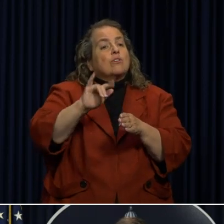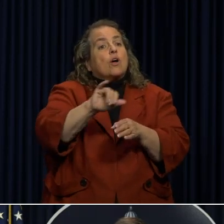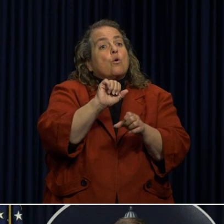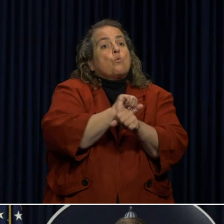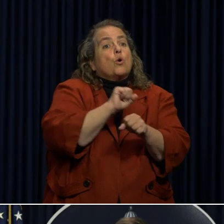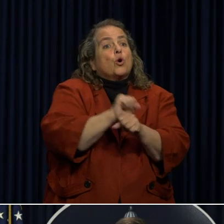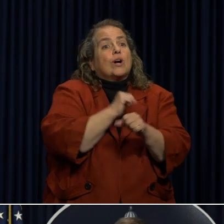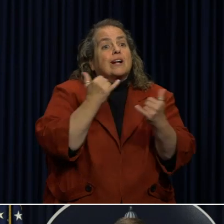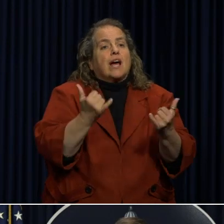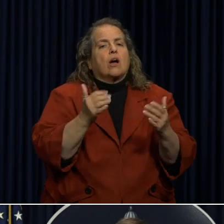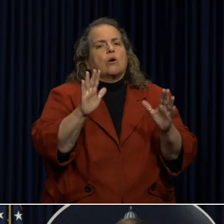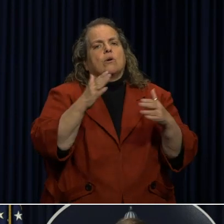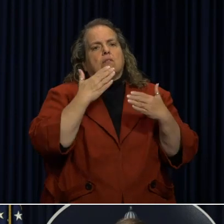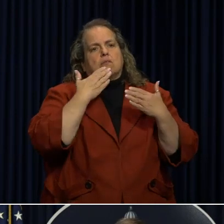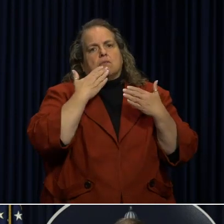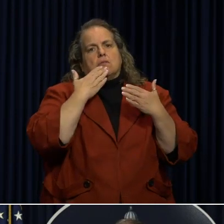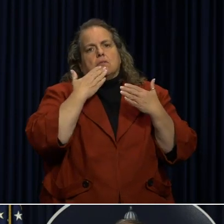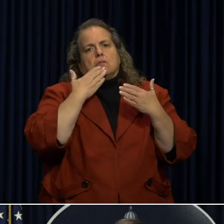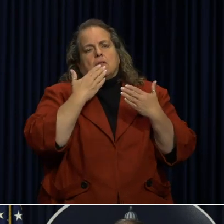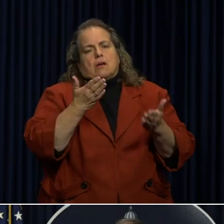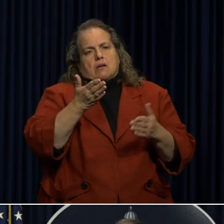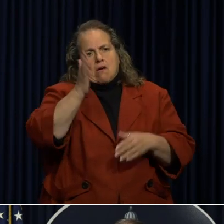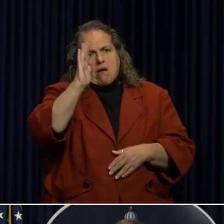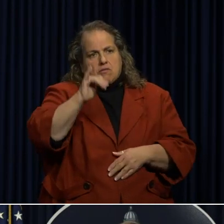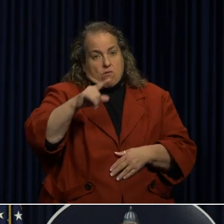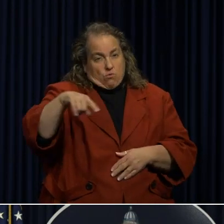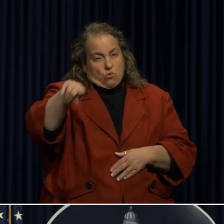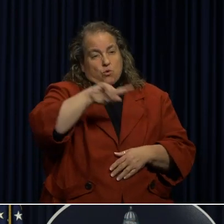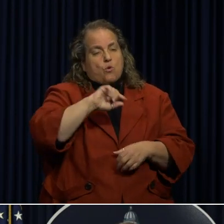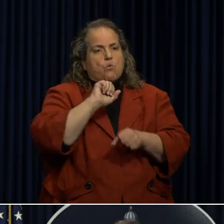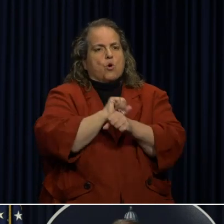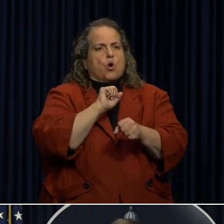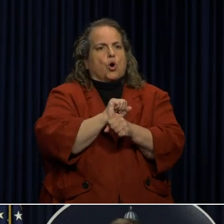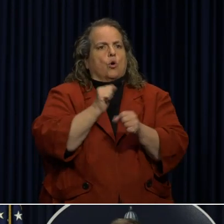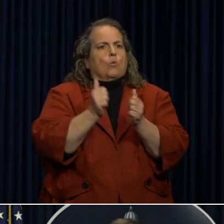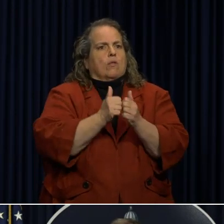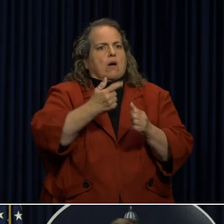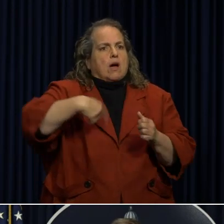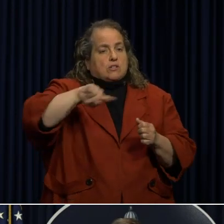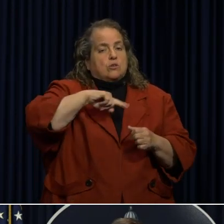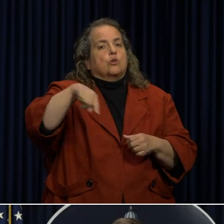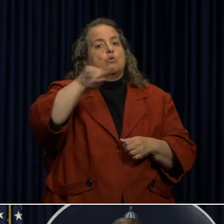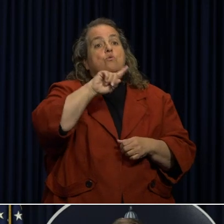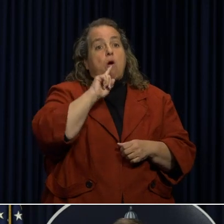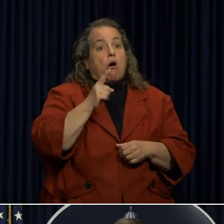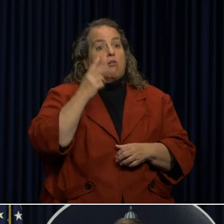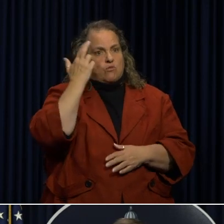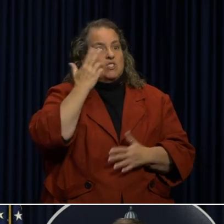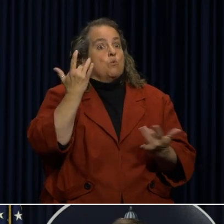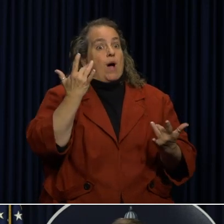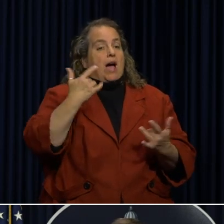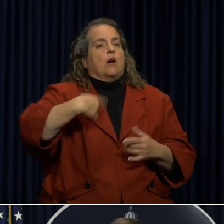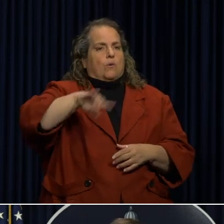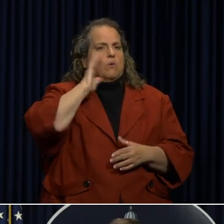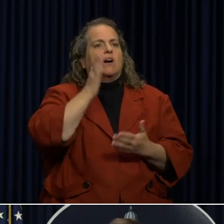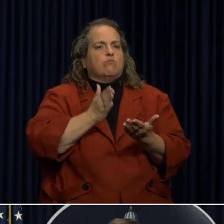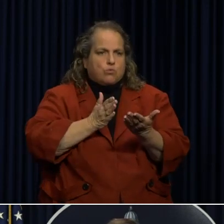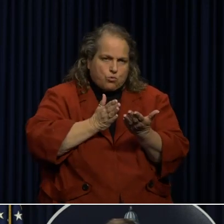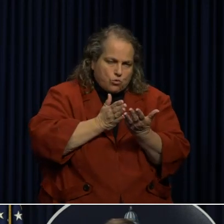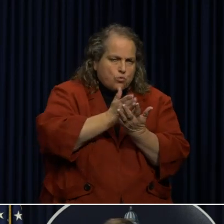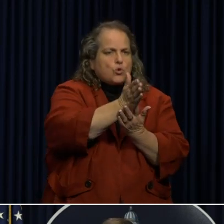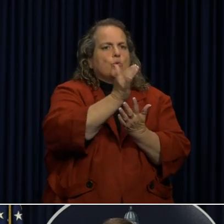time. Thank God. That you are with us, and you are a reason that we're going to get through this and get through